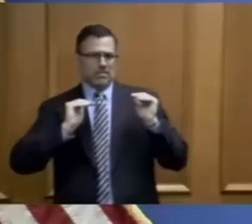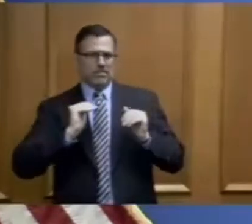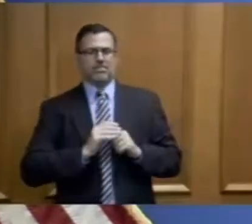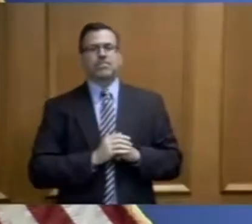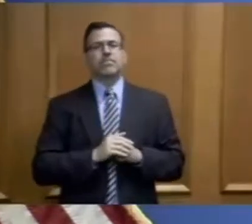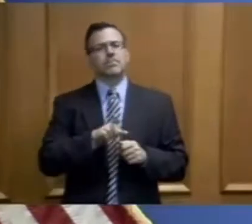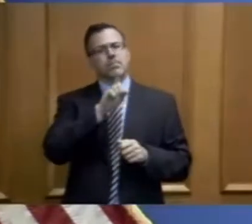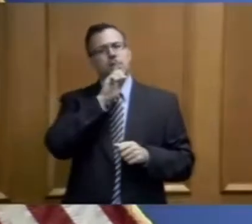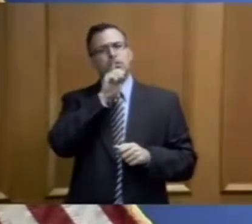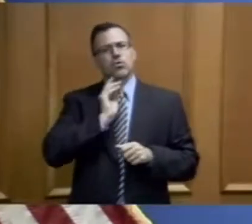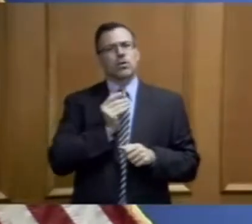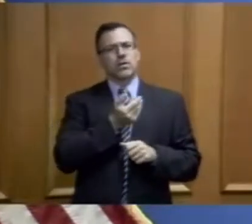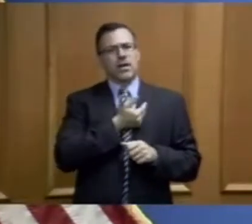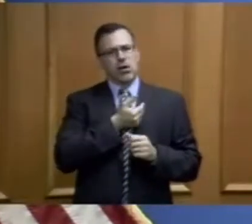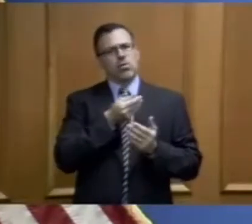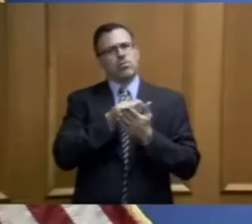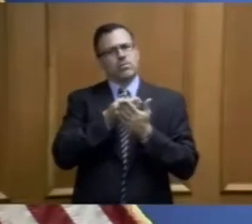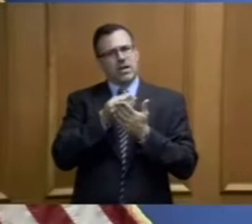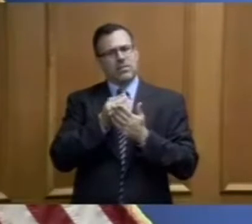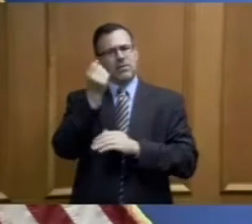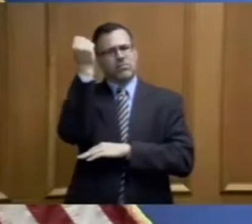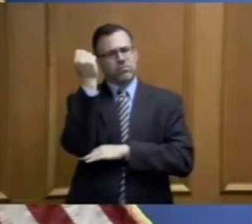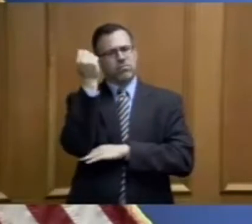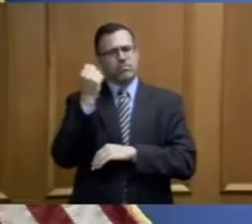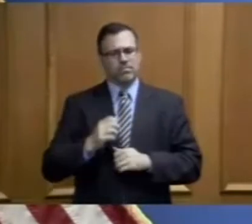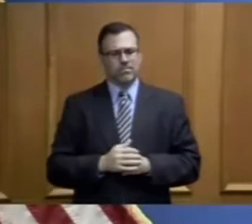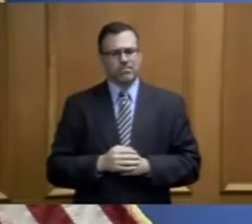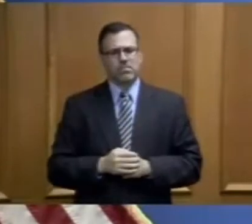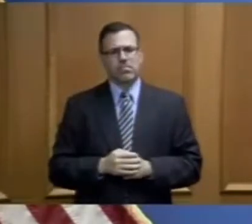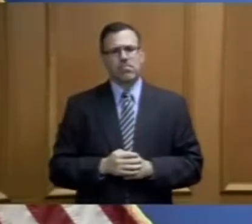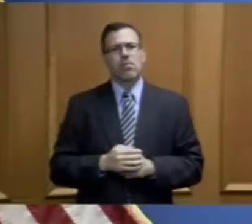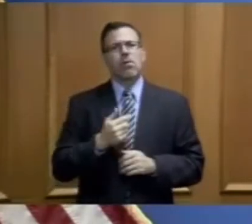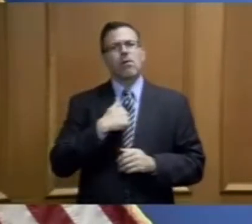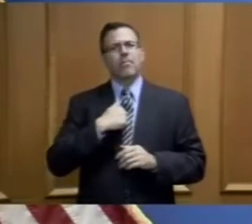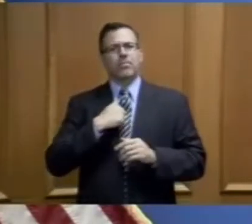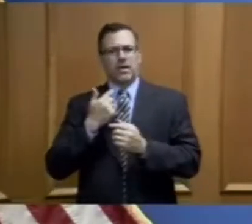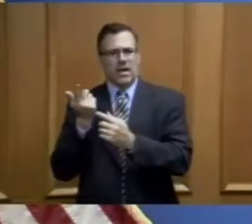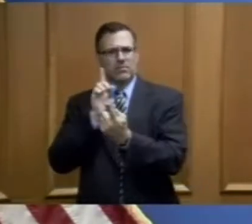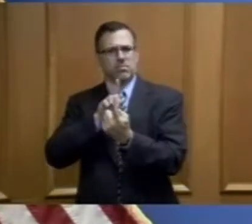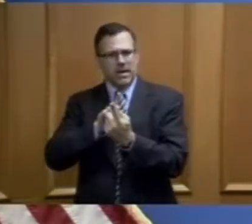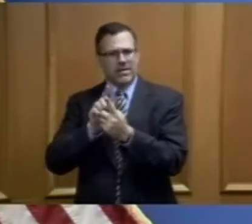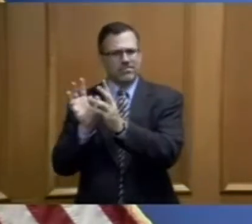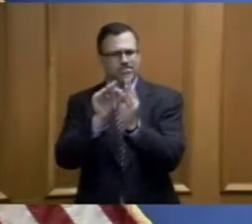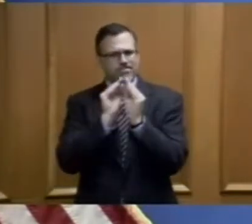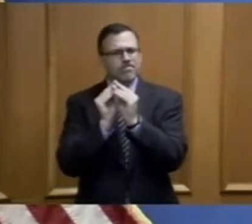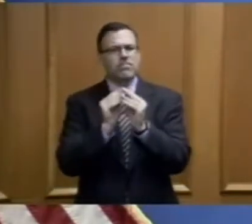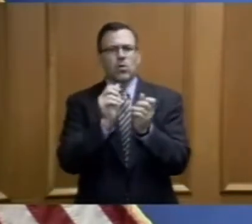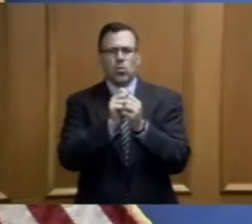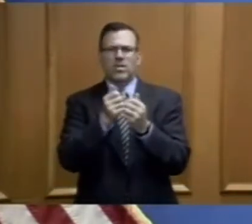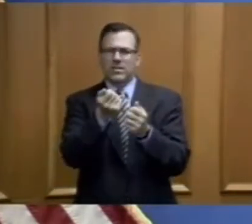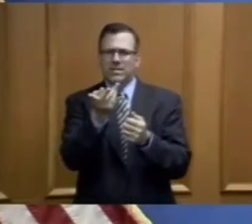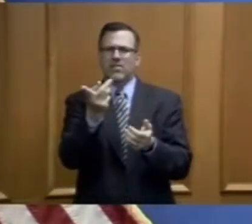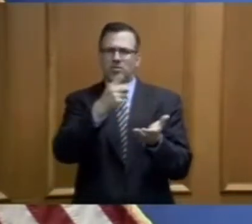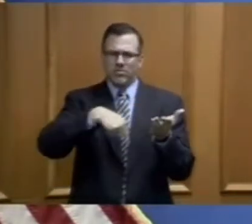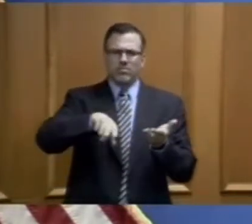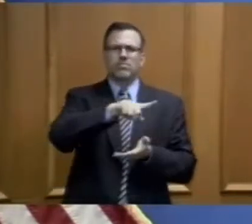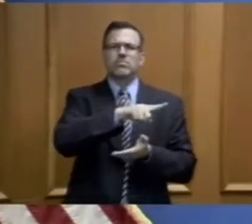met with leaders from the legislature just today to talk about that budget and our